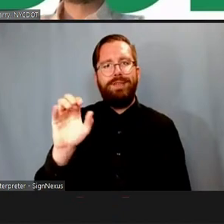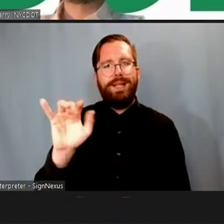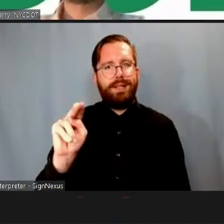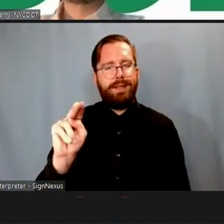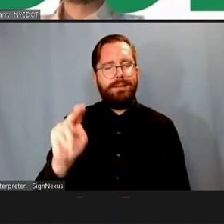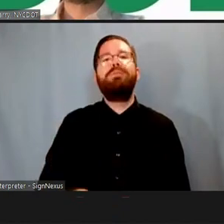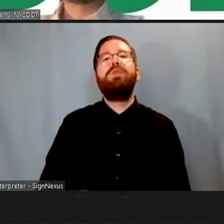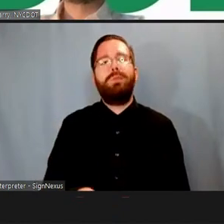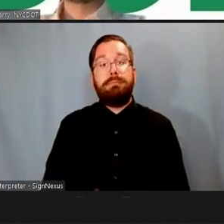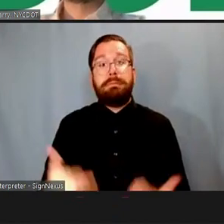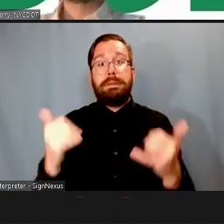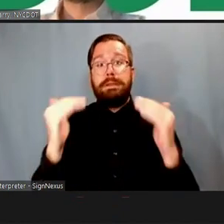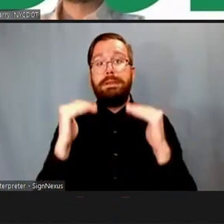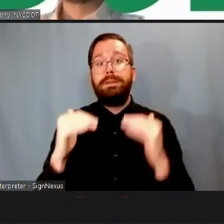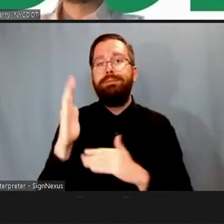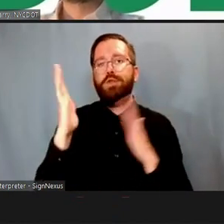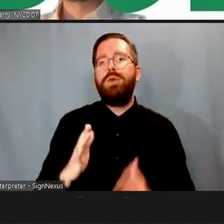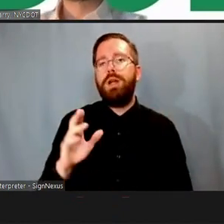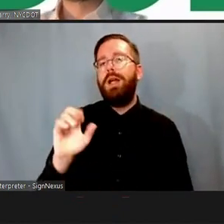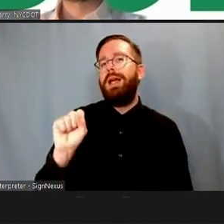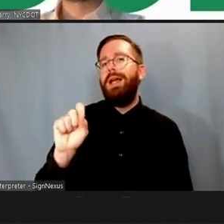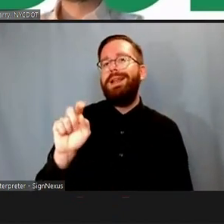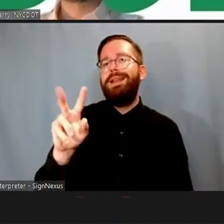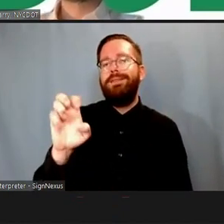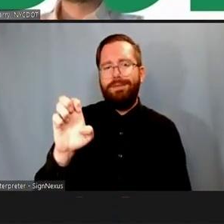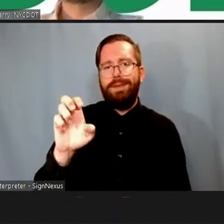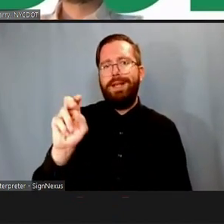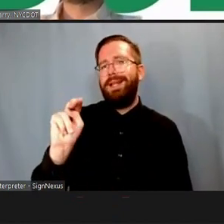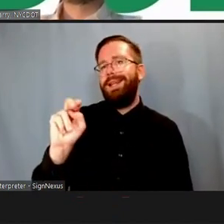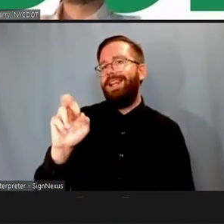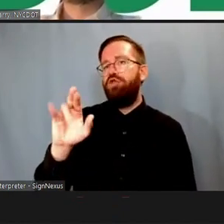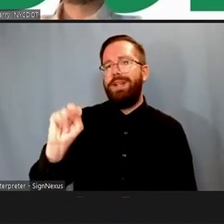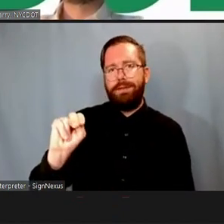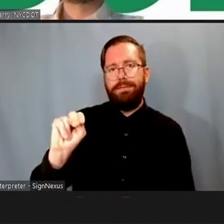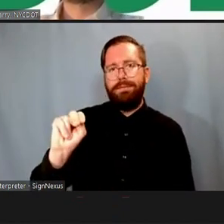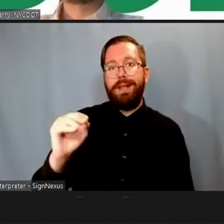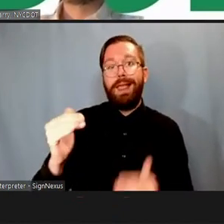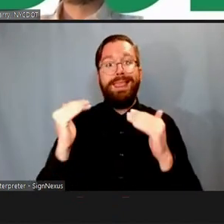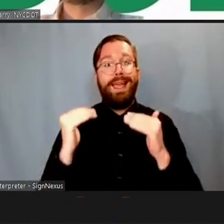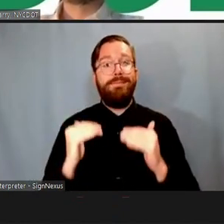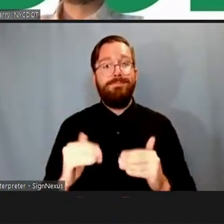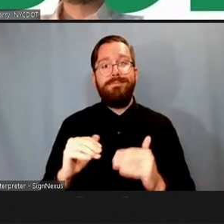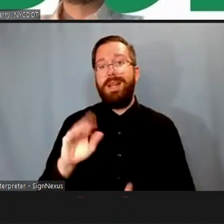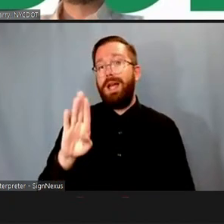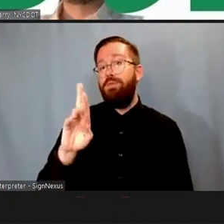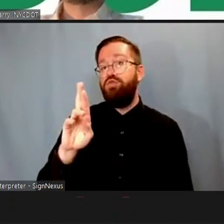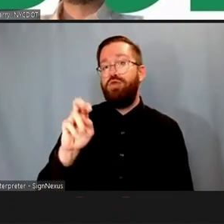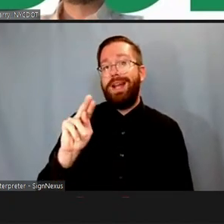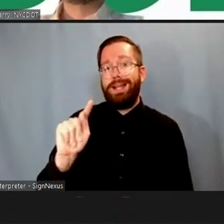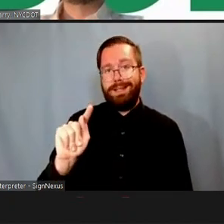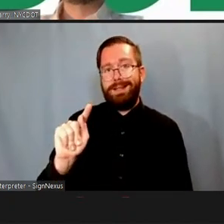our next speaker is steve nerin followed by brent bavenzi